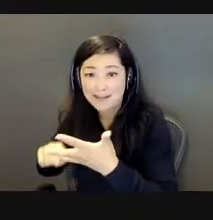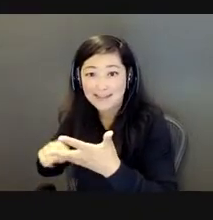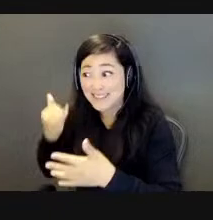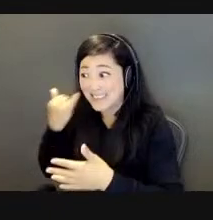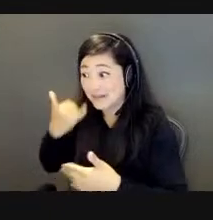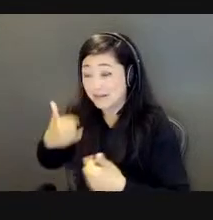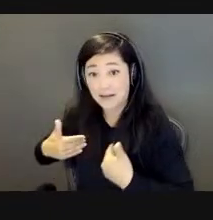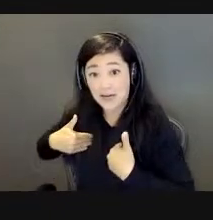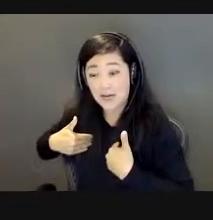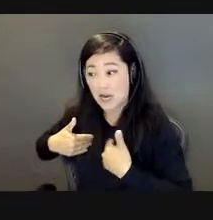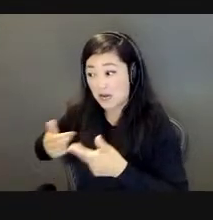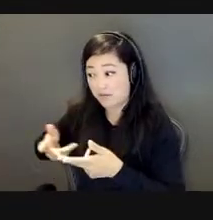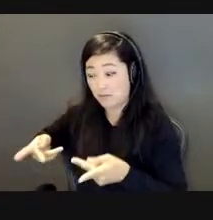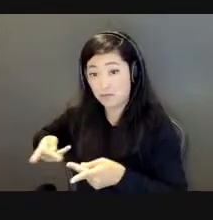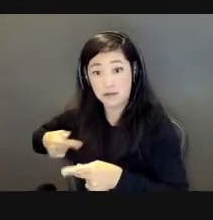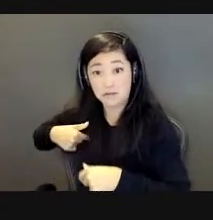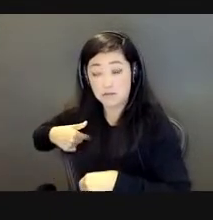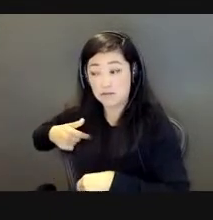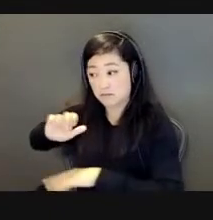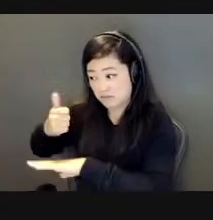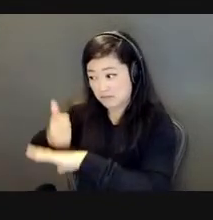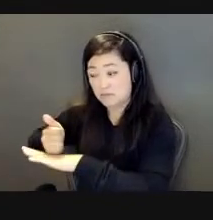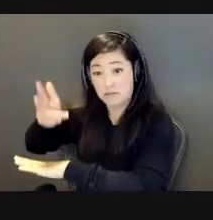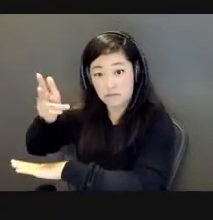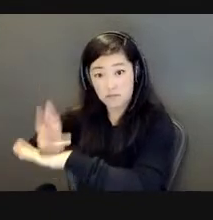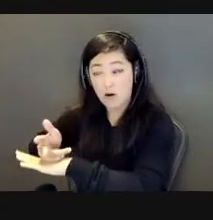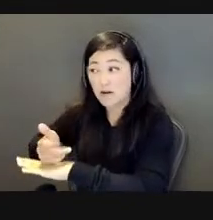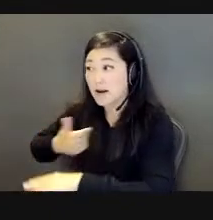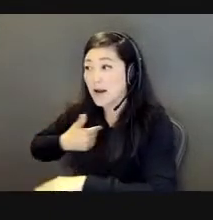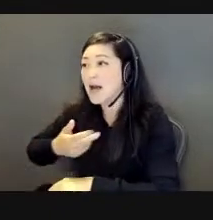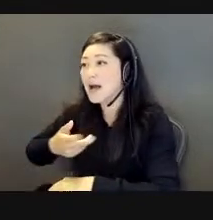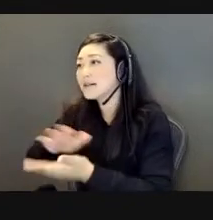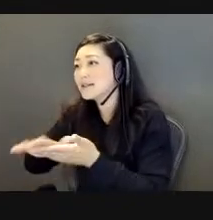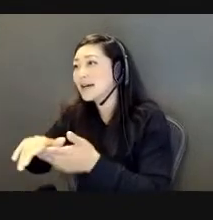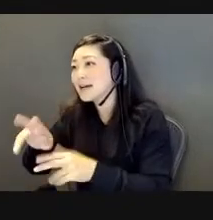park that has a nice view, that's really all I'm looking for in the future.